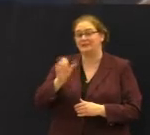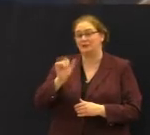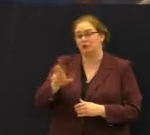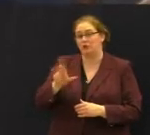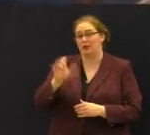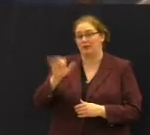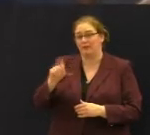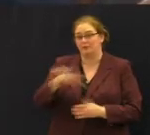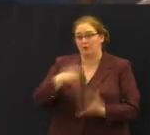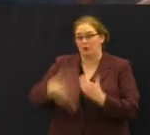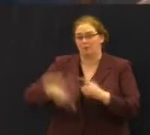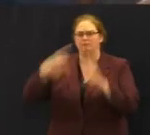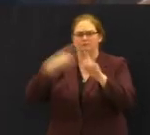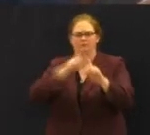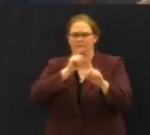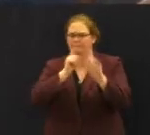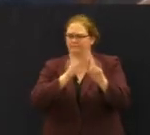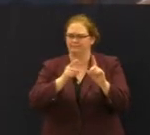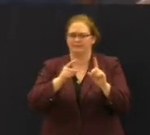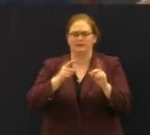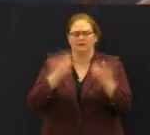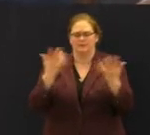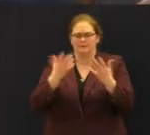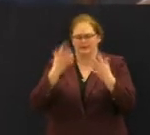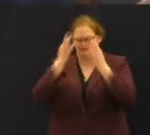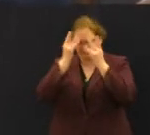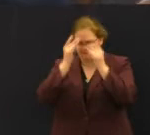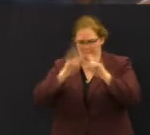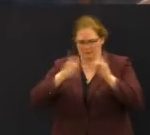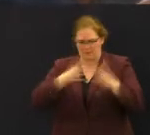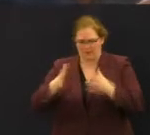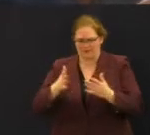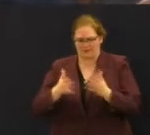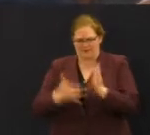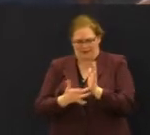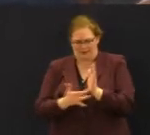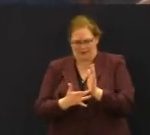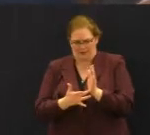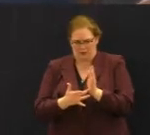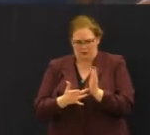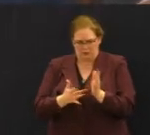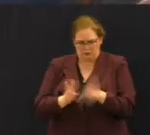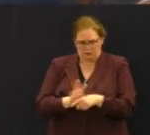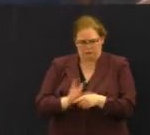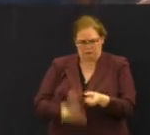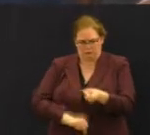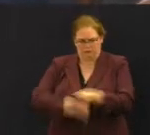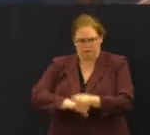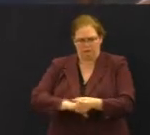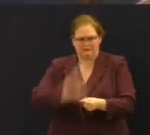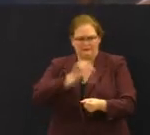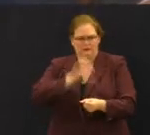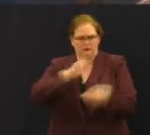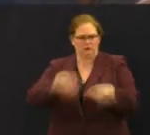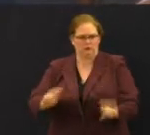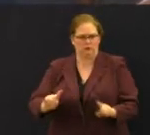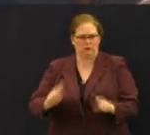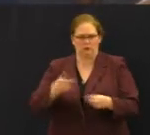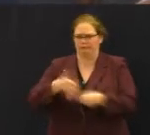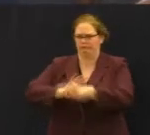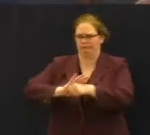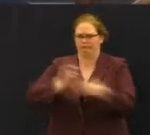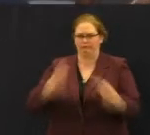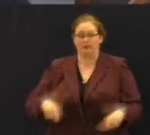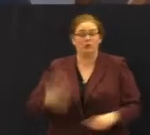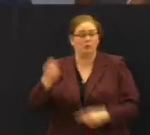really intended to think about ways to provide technology to support seniors during the pandemic, because one of the results of